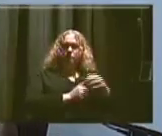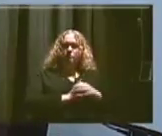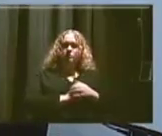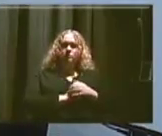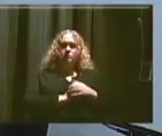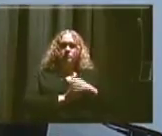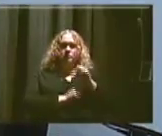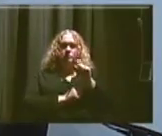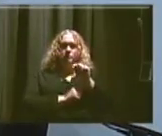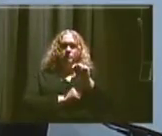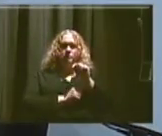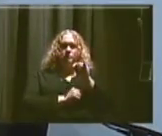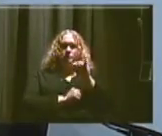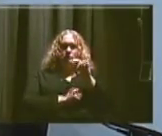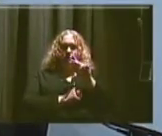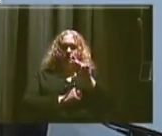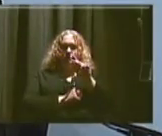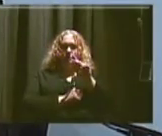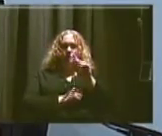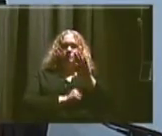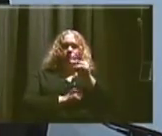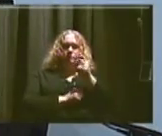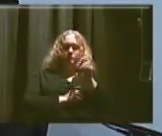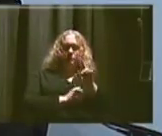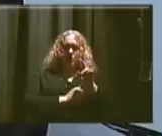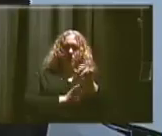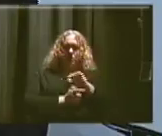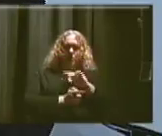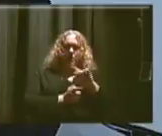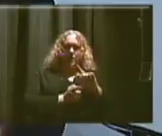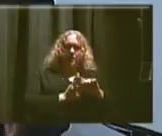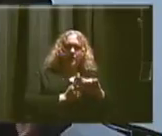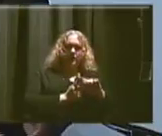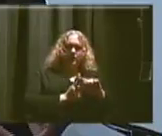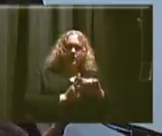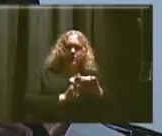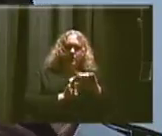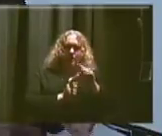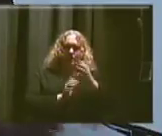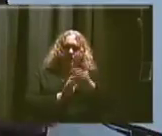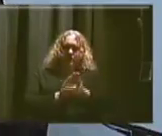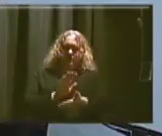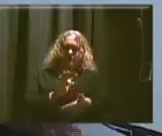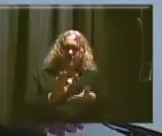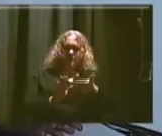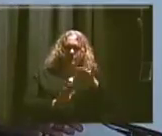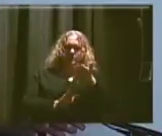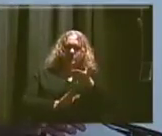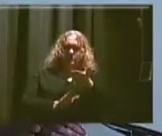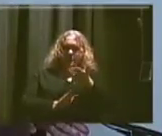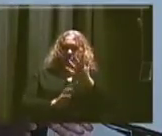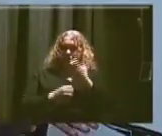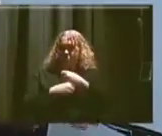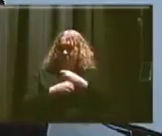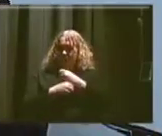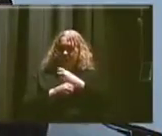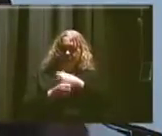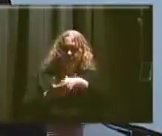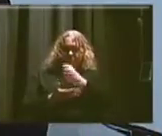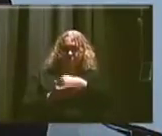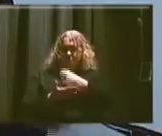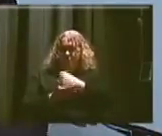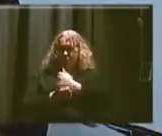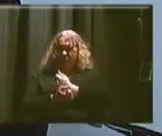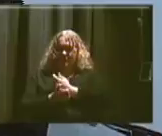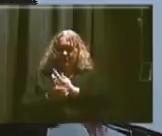And I fixed the cake. And when the cake came out, I had forgotten to put the butter